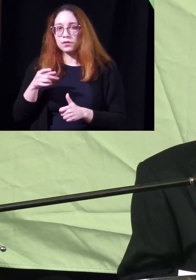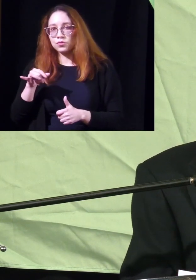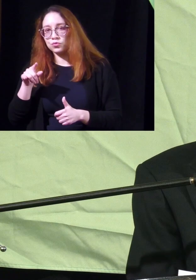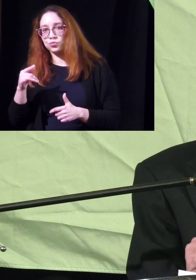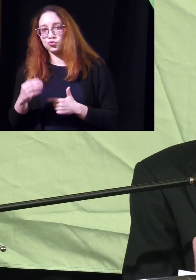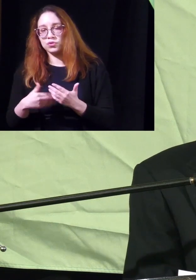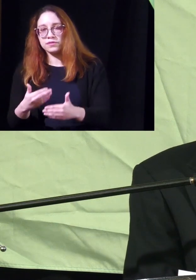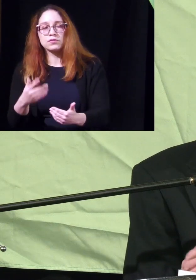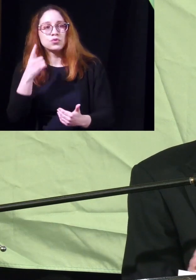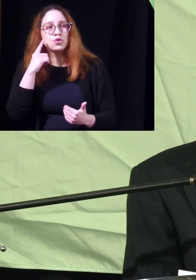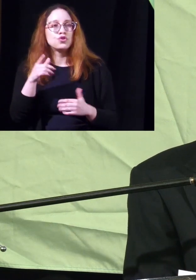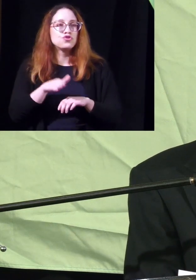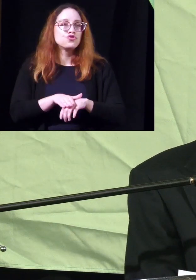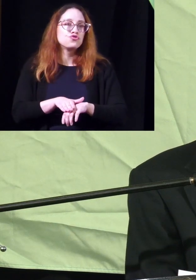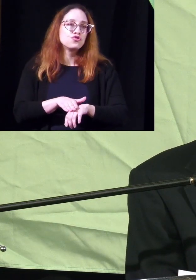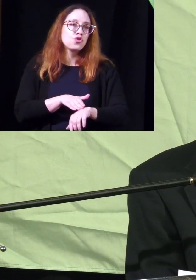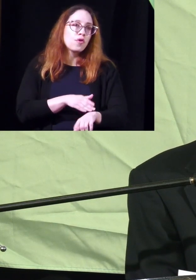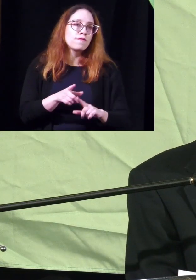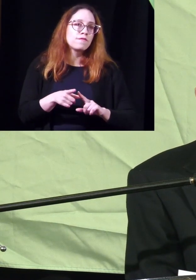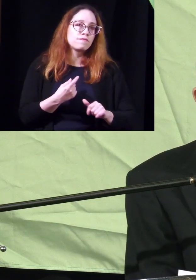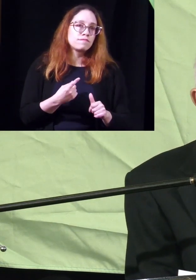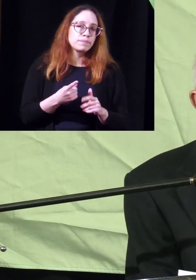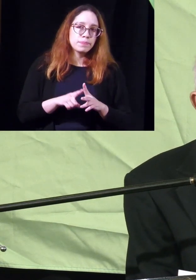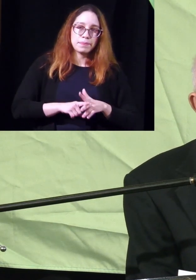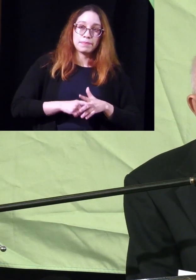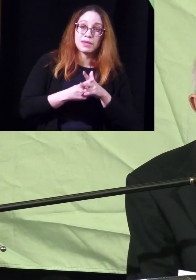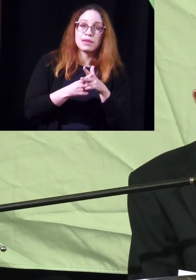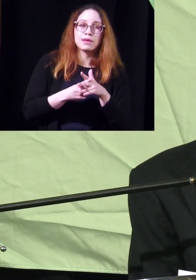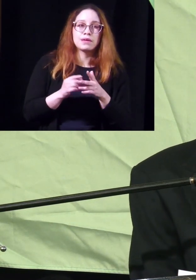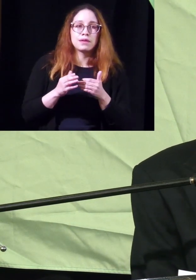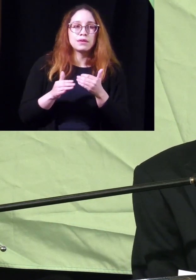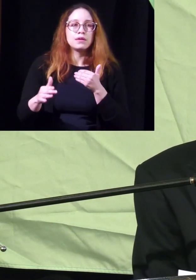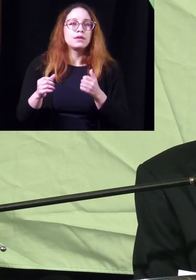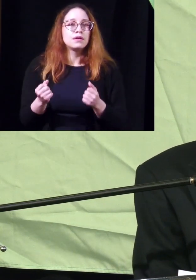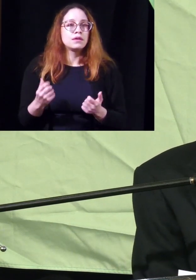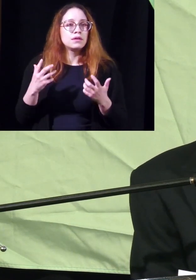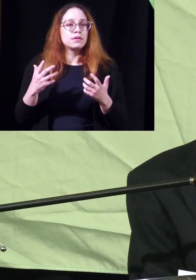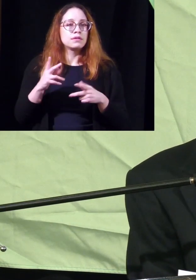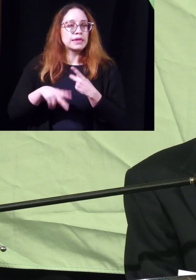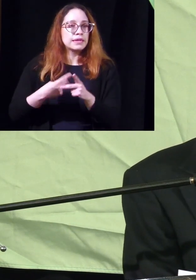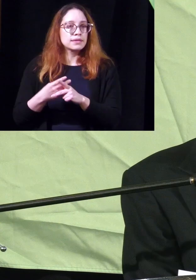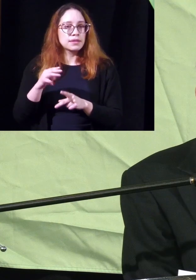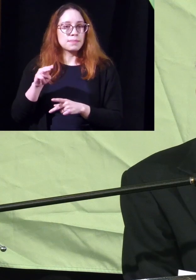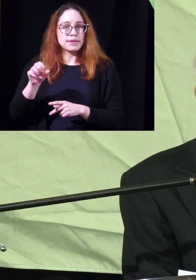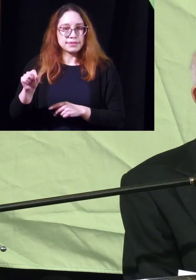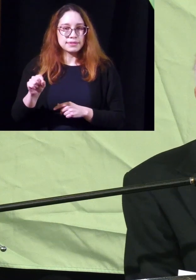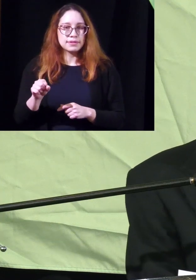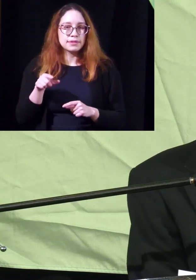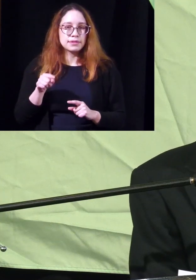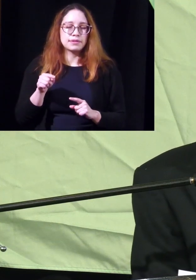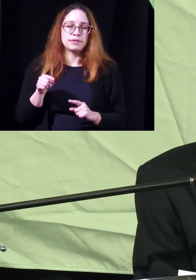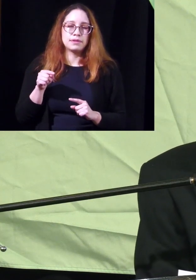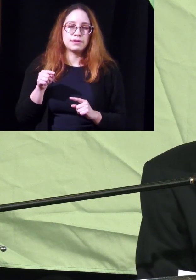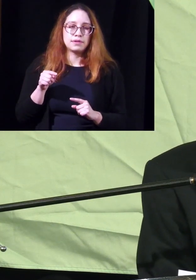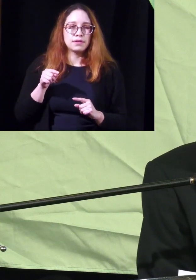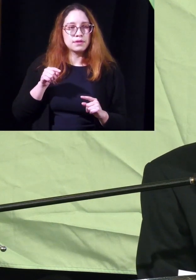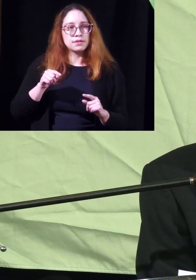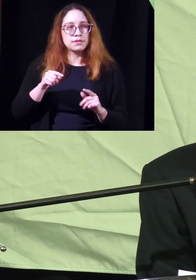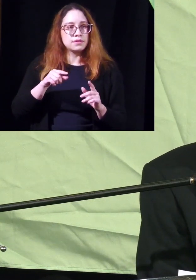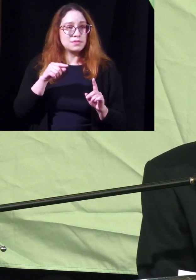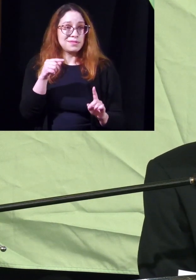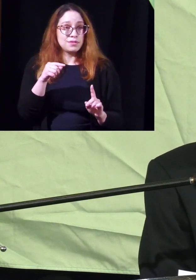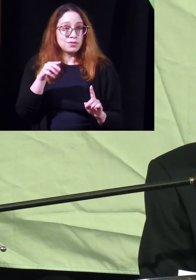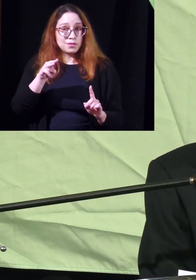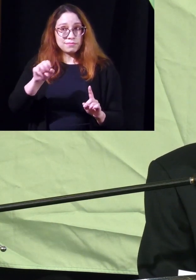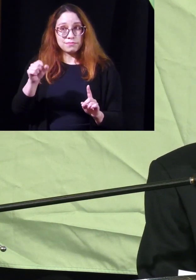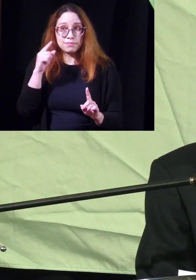someone shows a slow progression from the beginning. So this already shows you how many different types of MS. And this is the hallmark of MS,